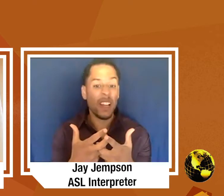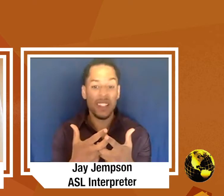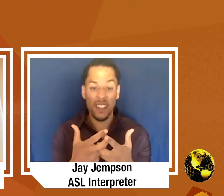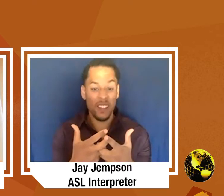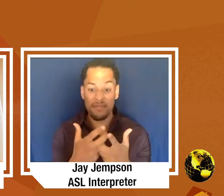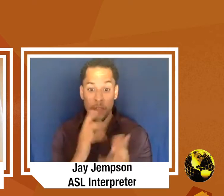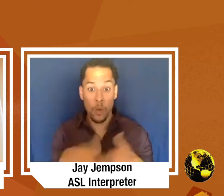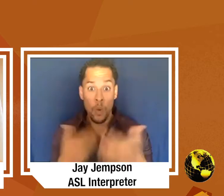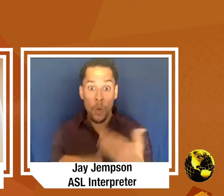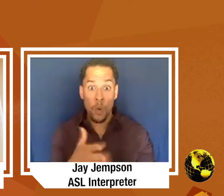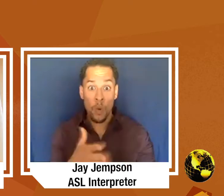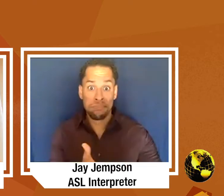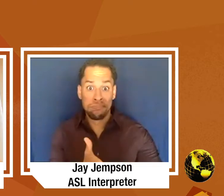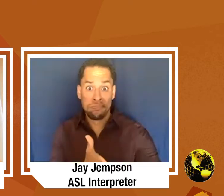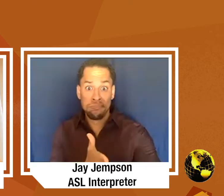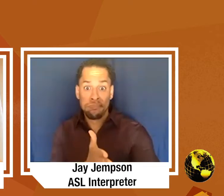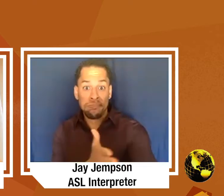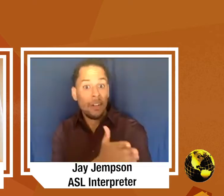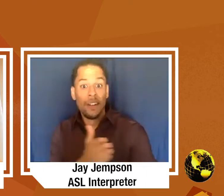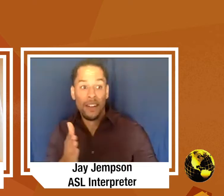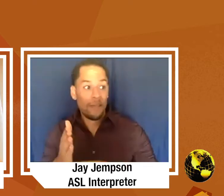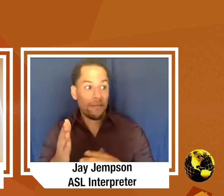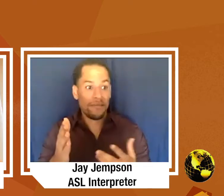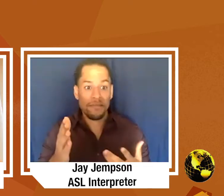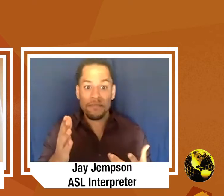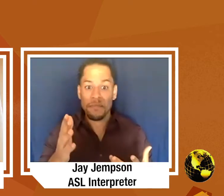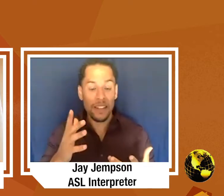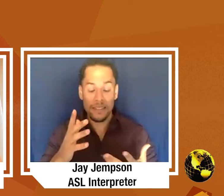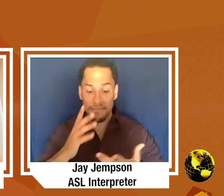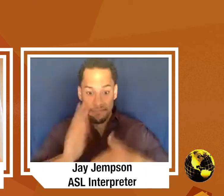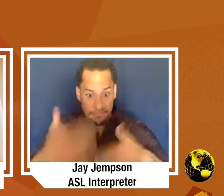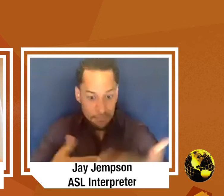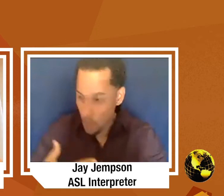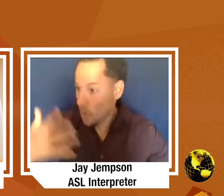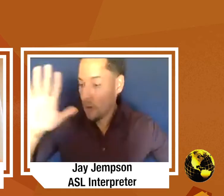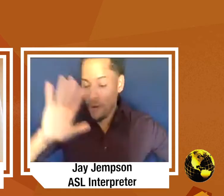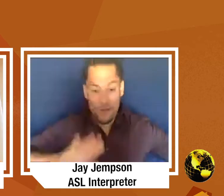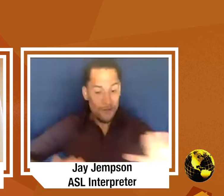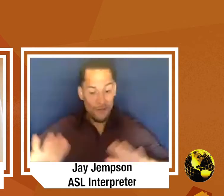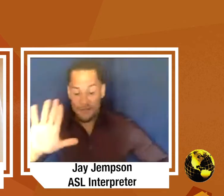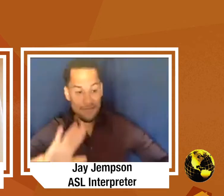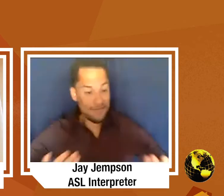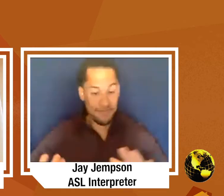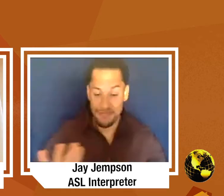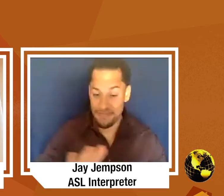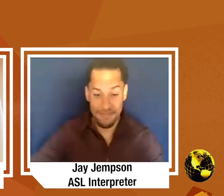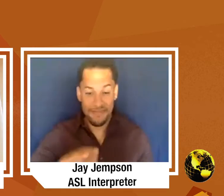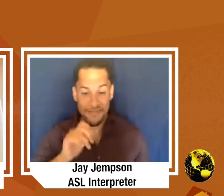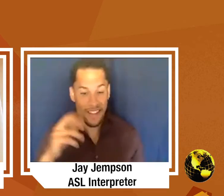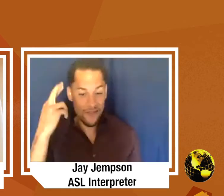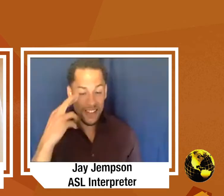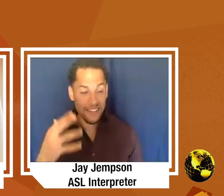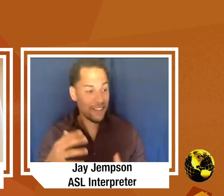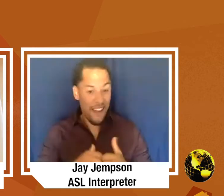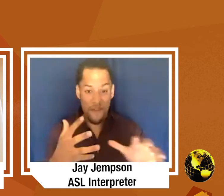and it just kind of catapulted us a little bit faster than we had thought we would go, but here we